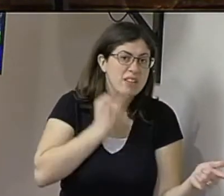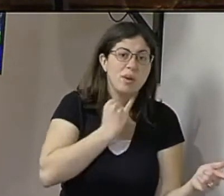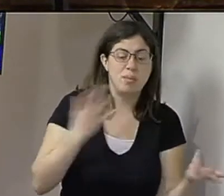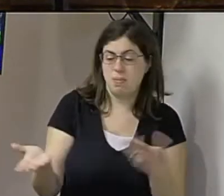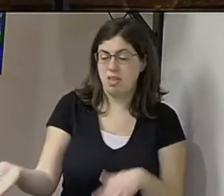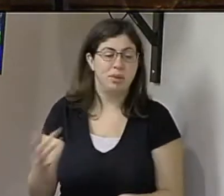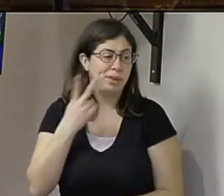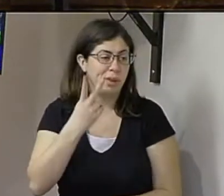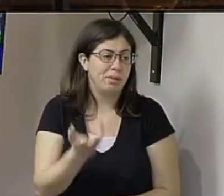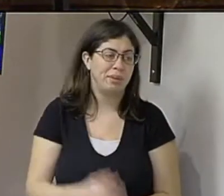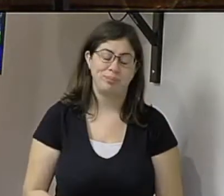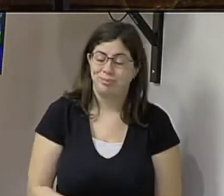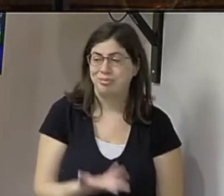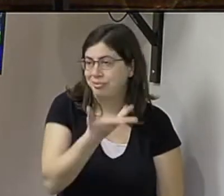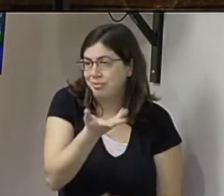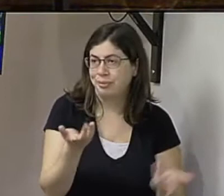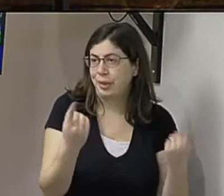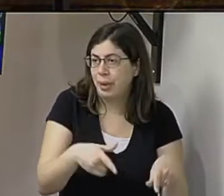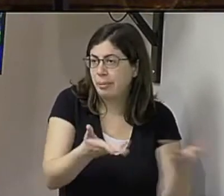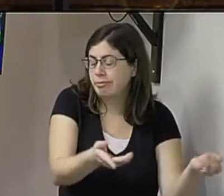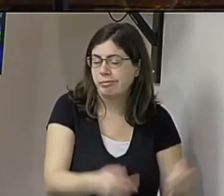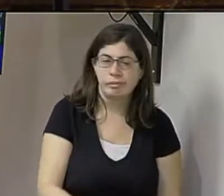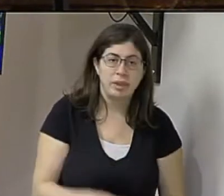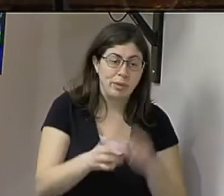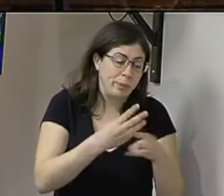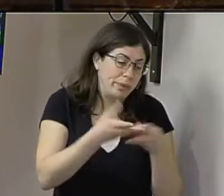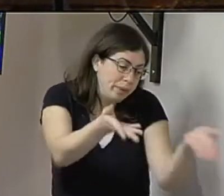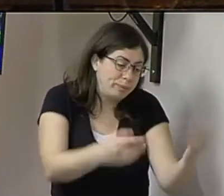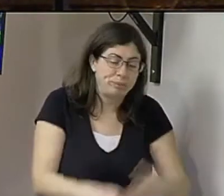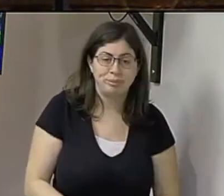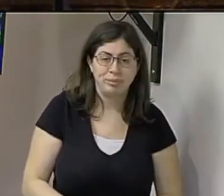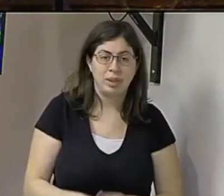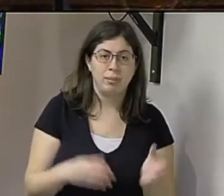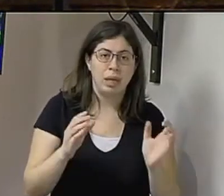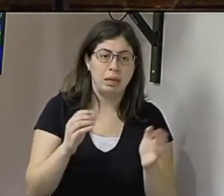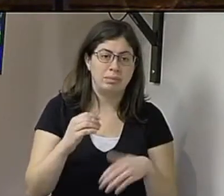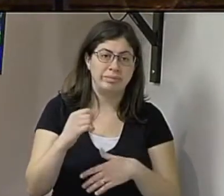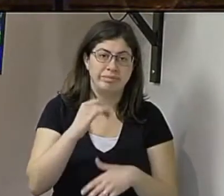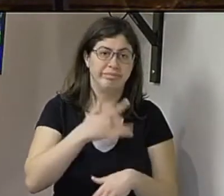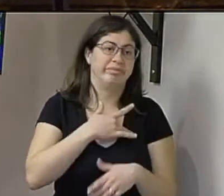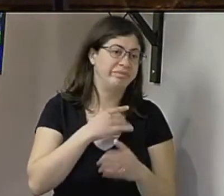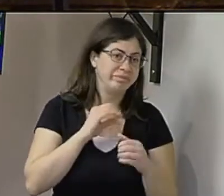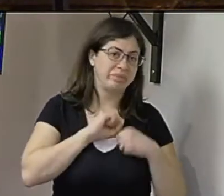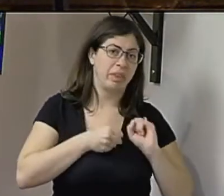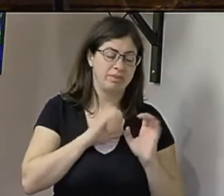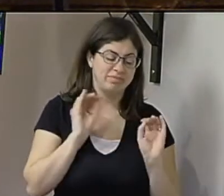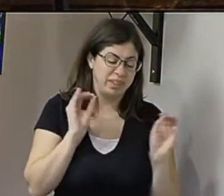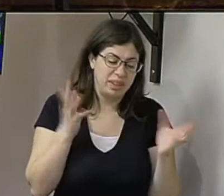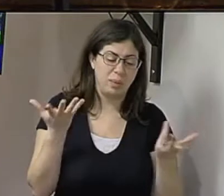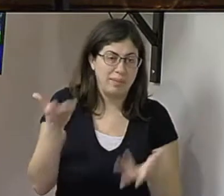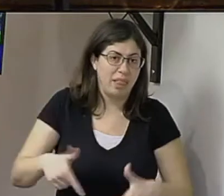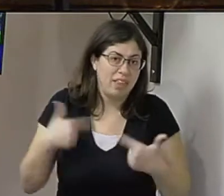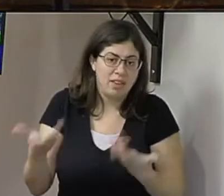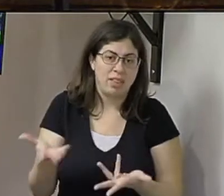Maybe they just kind of saw it and said, yeah, this is kind of, you know, how this is. This is the world that we live in. Maybe it didn't even have much of an impact on them anymore because of how long they'd been